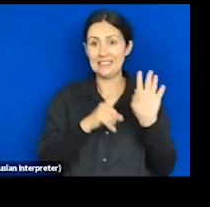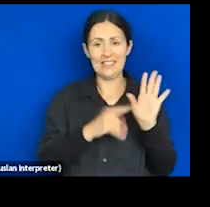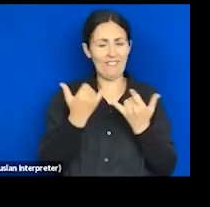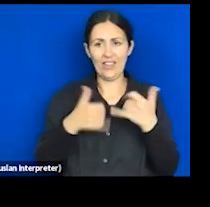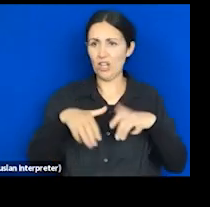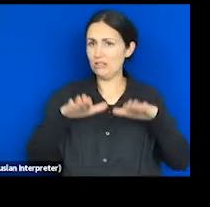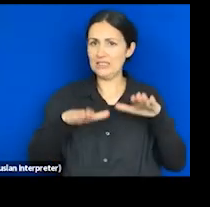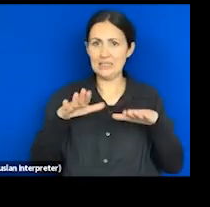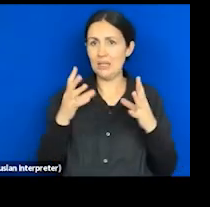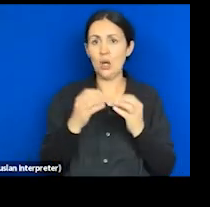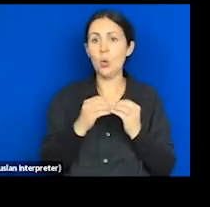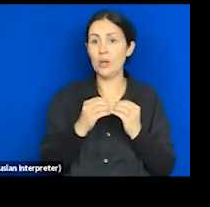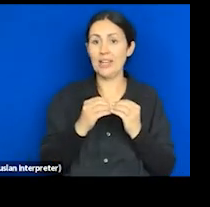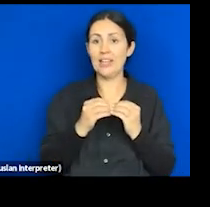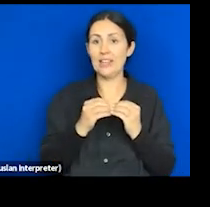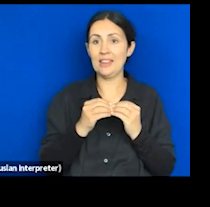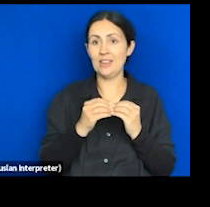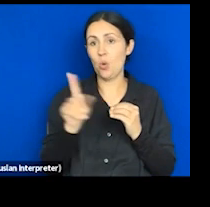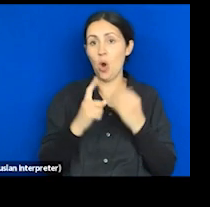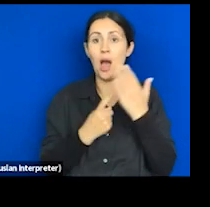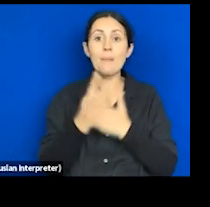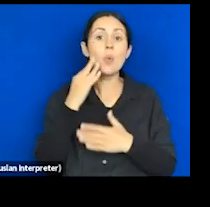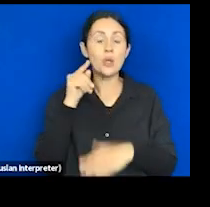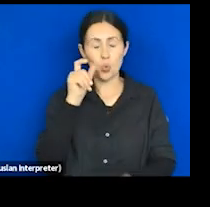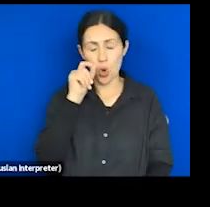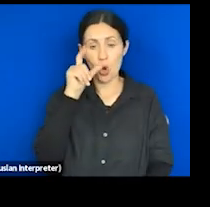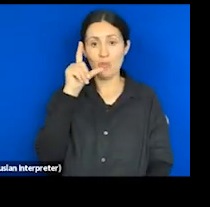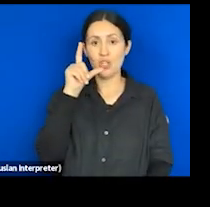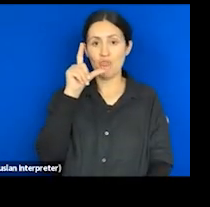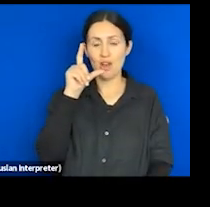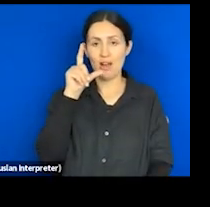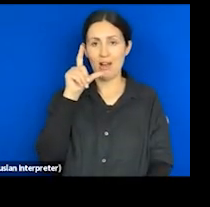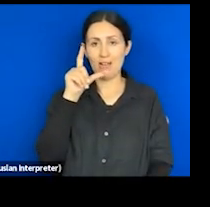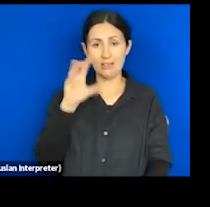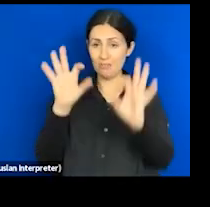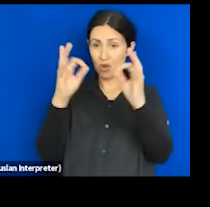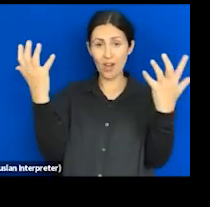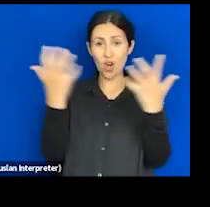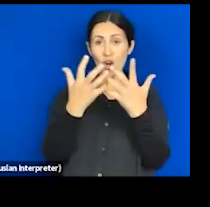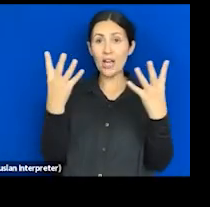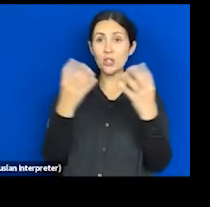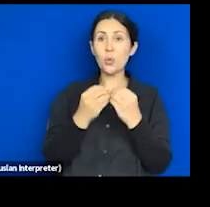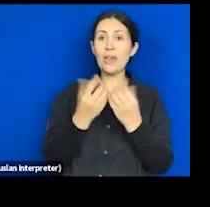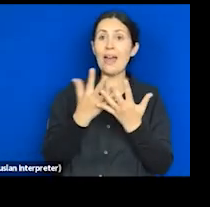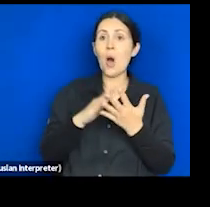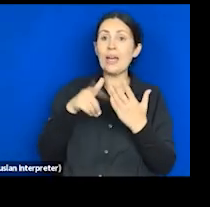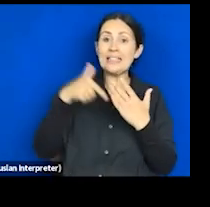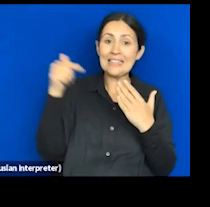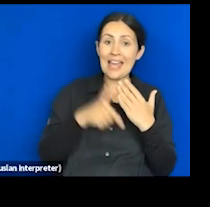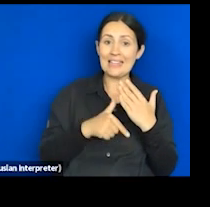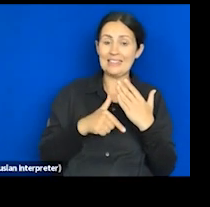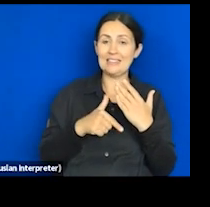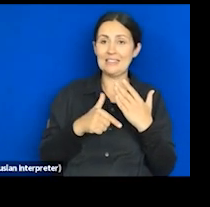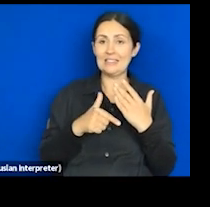with simply opening your eyes. This effect correlated with the intensity of the subjective experience, the altered state